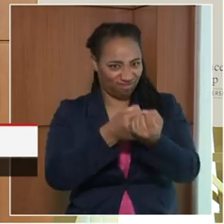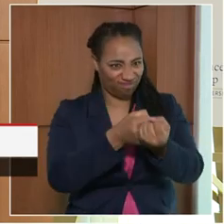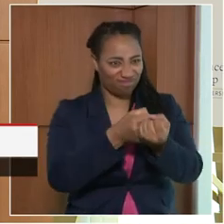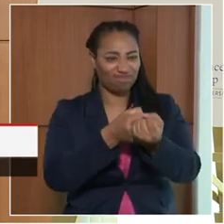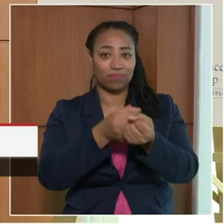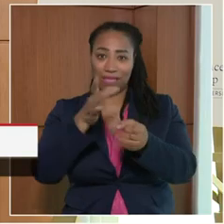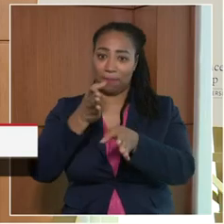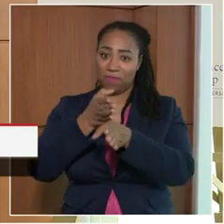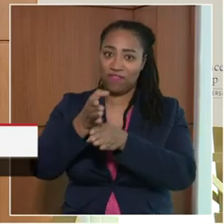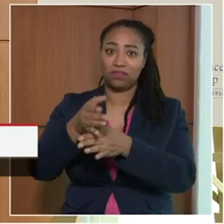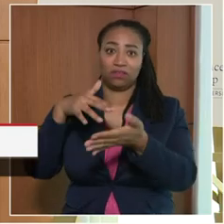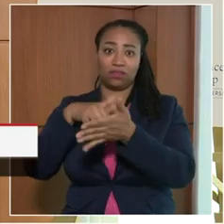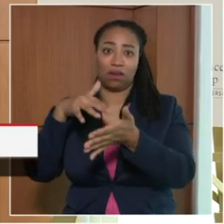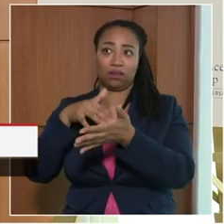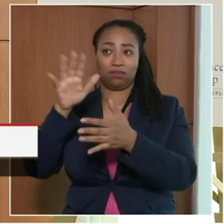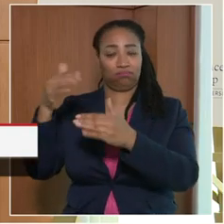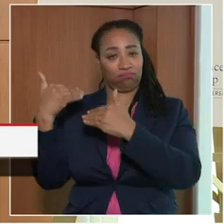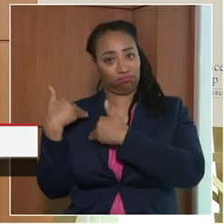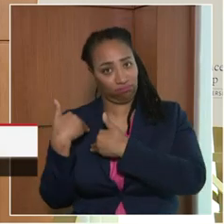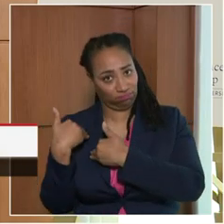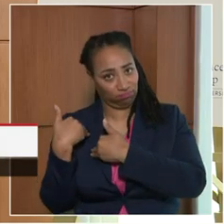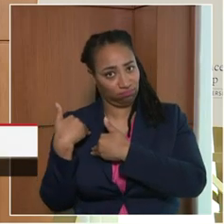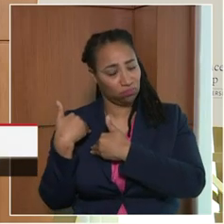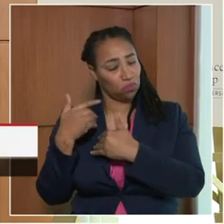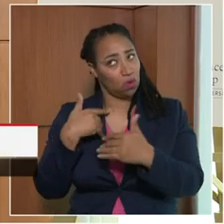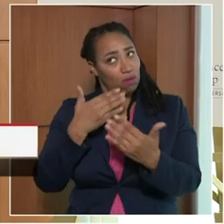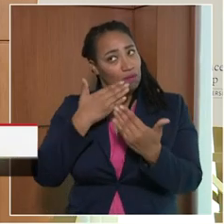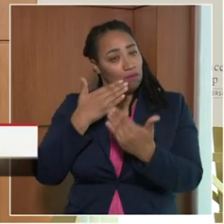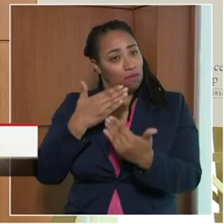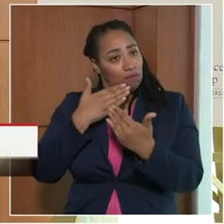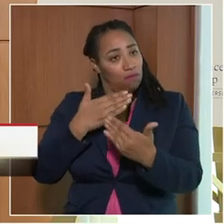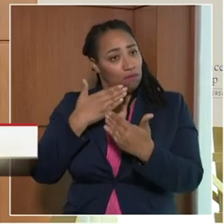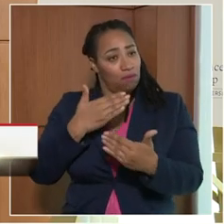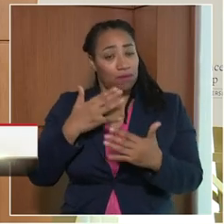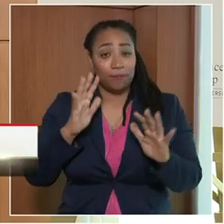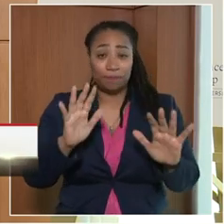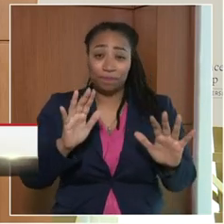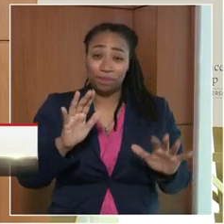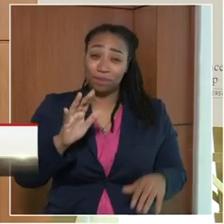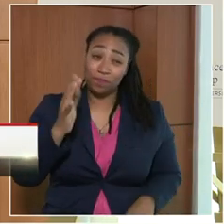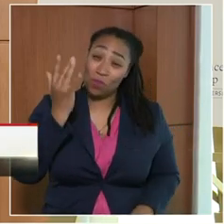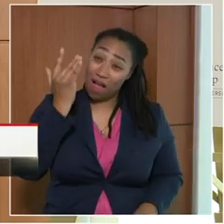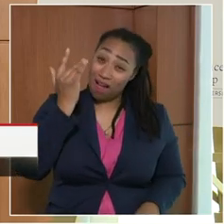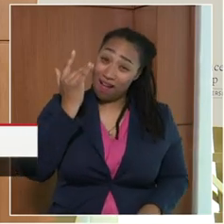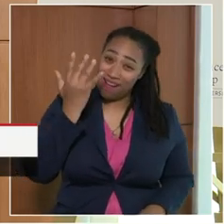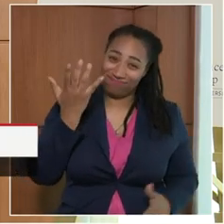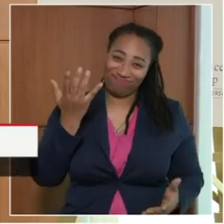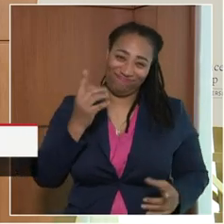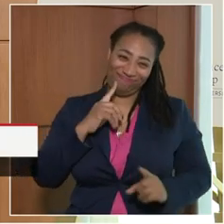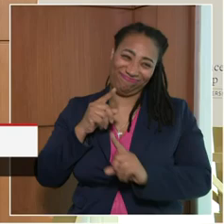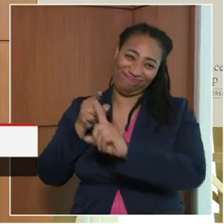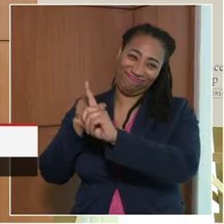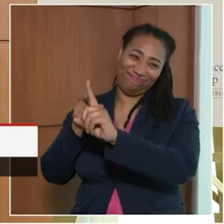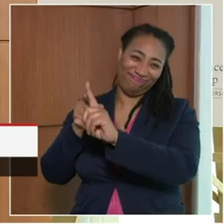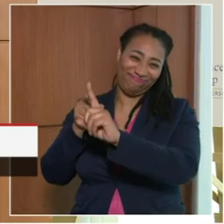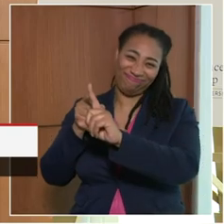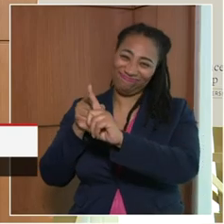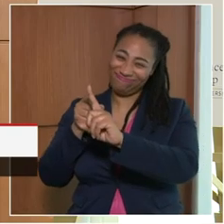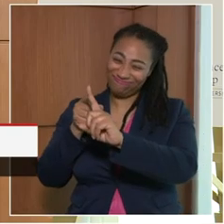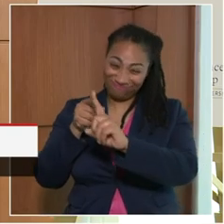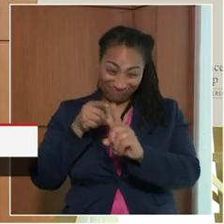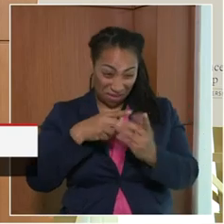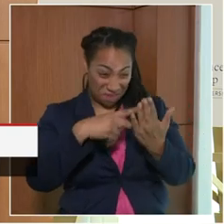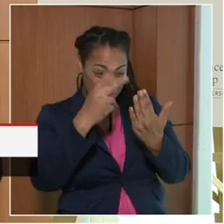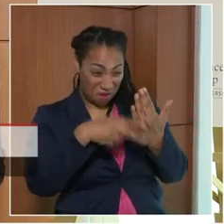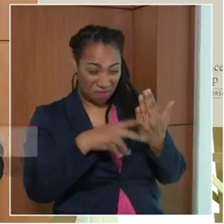services space in academia, because this is going to help you in DC government or whatever you do. So you